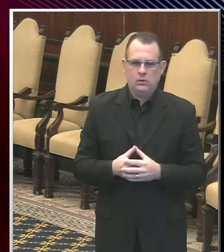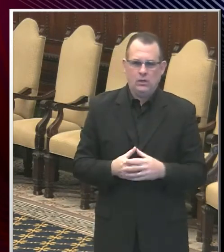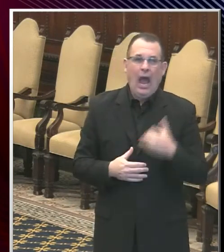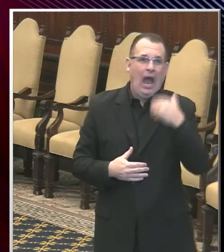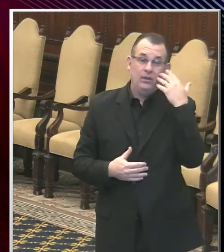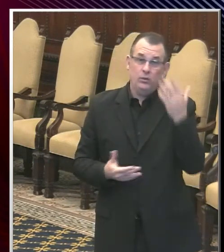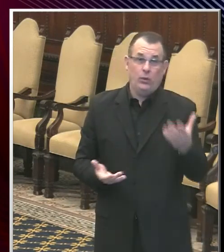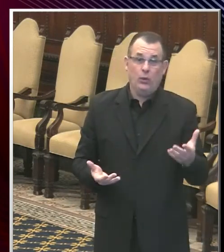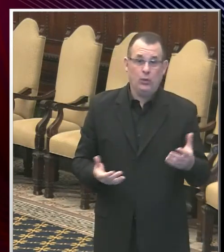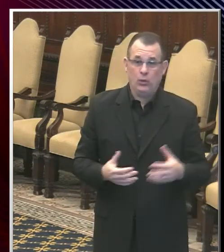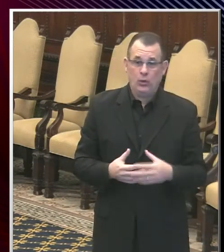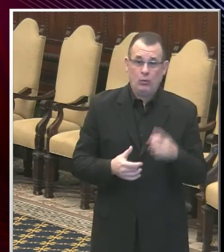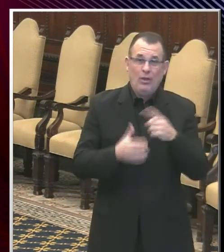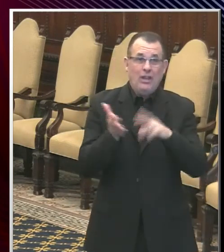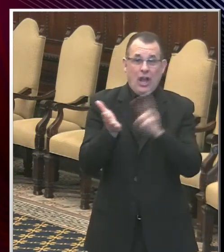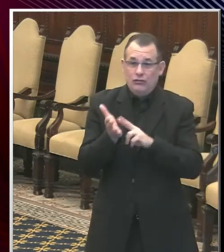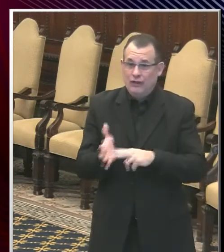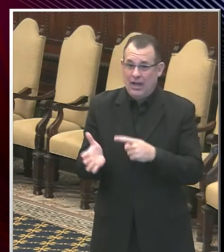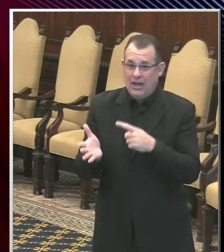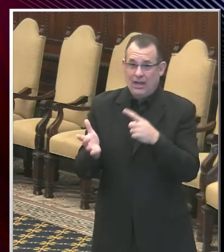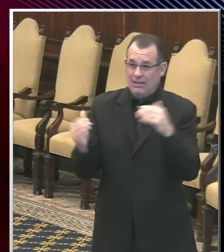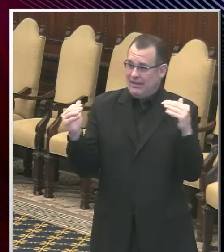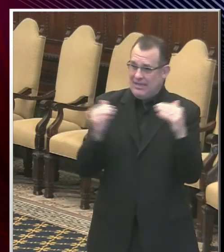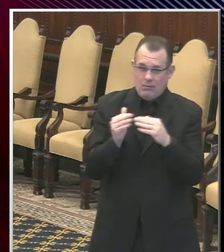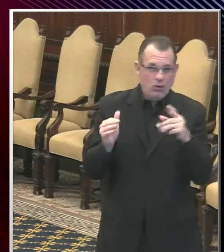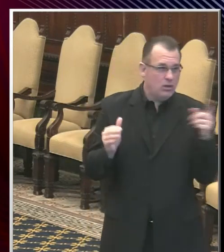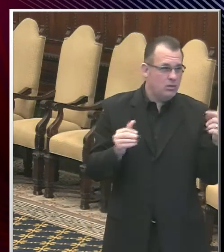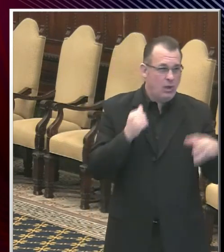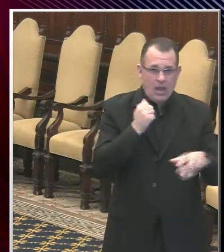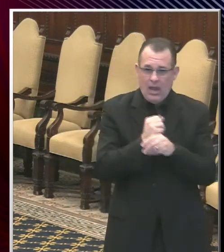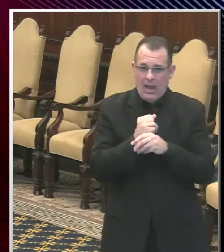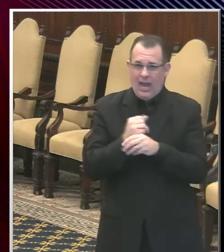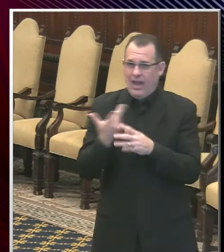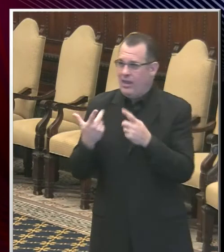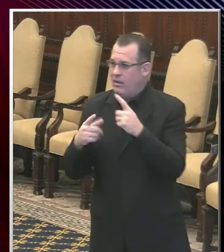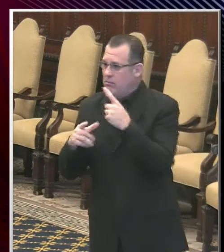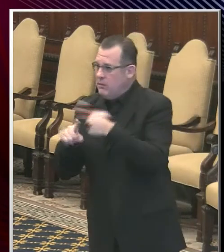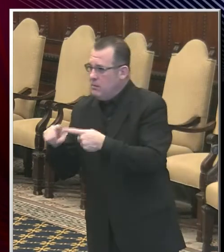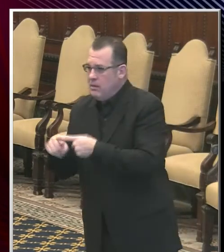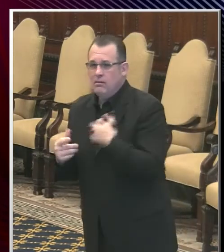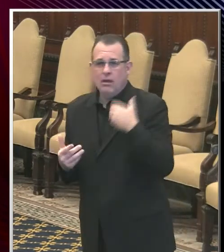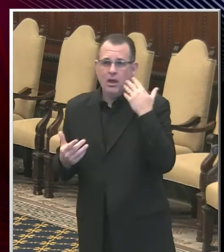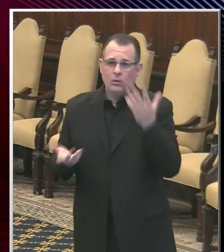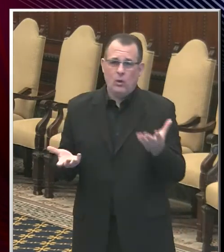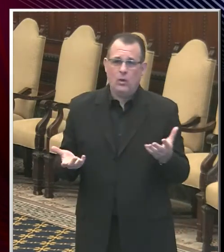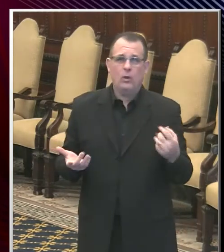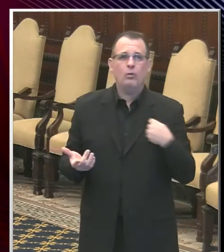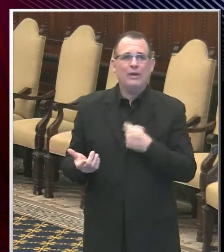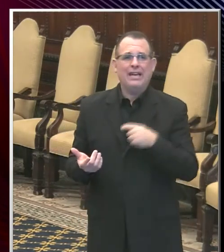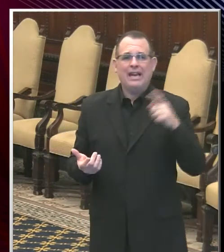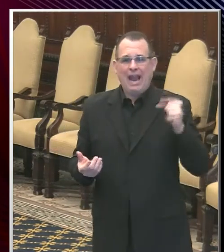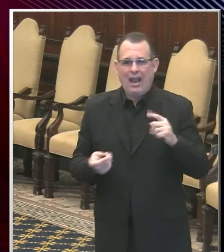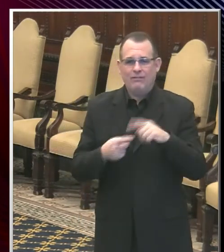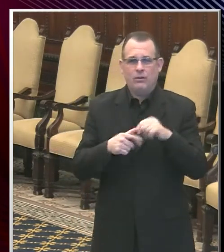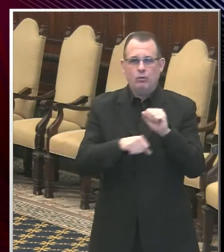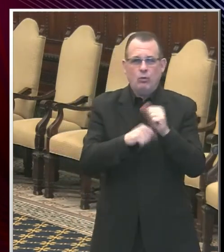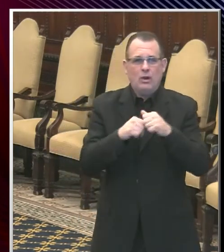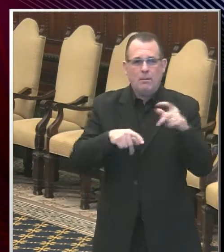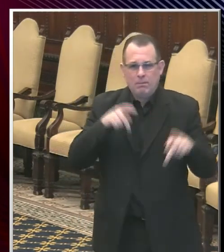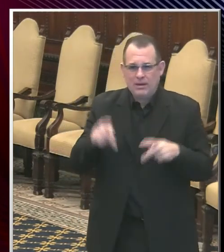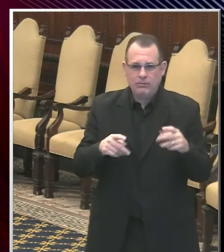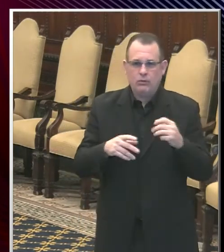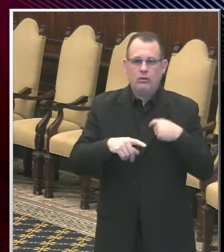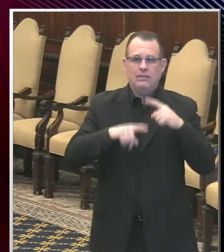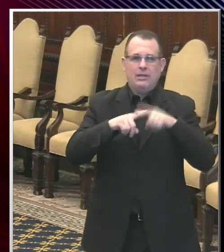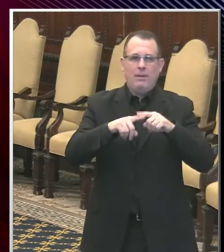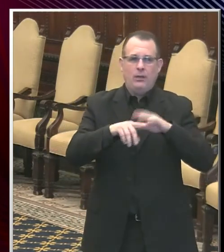those contracts amounted to from an additional cost, but we had to deal with people who we needed to depend on